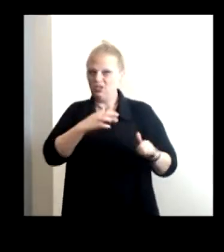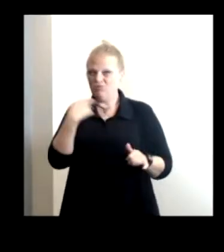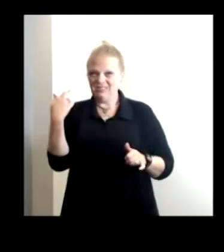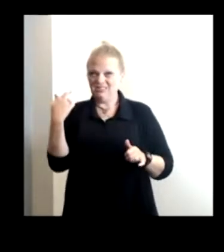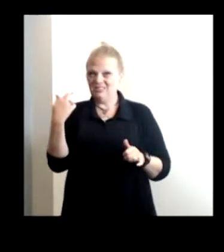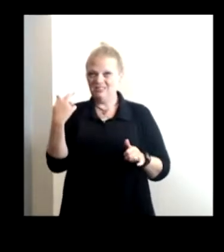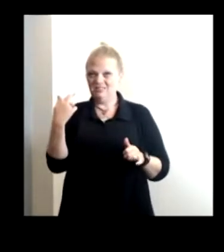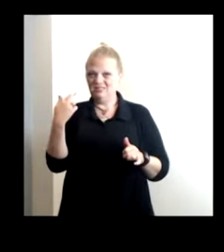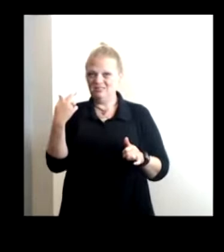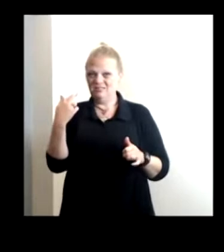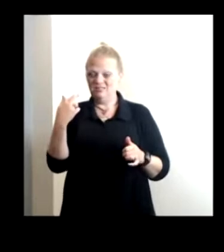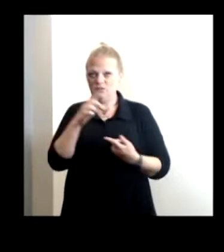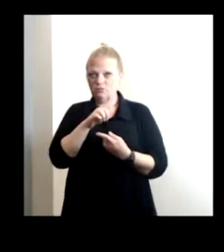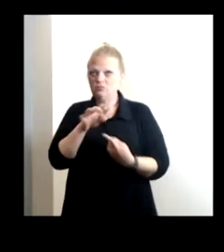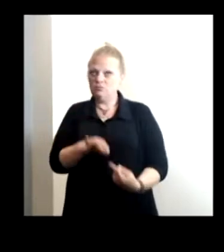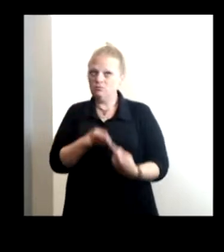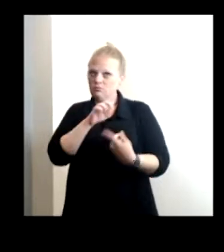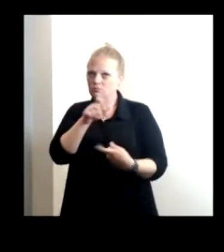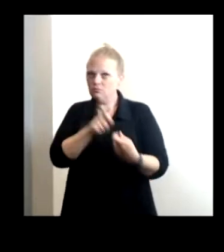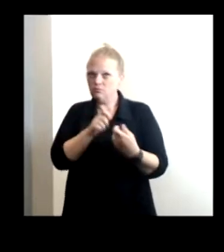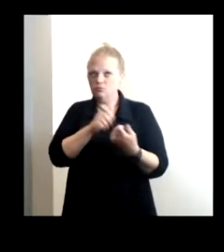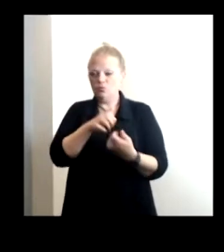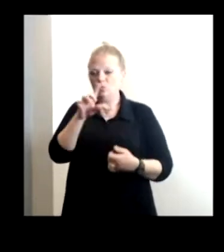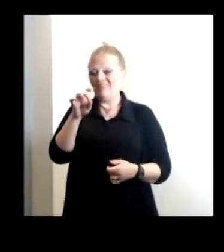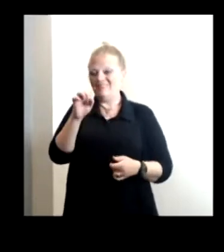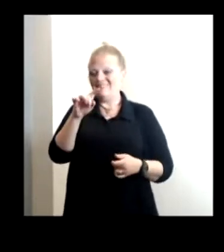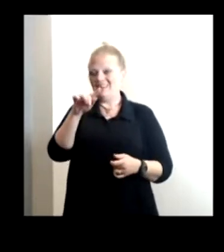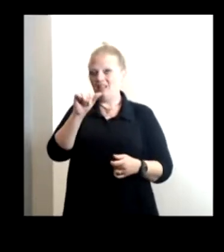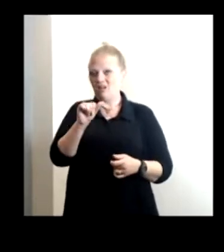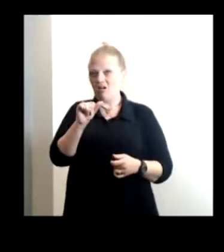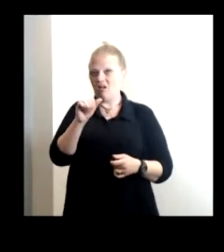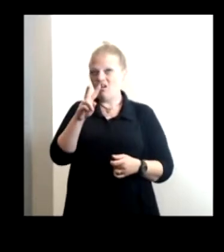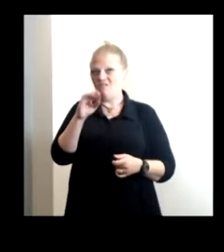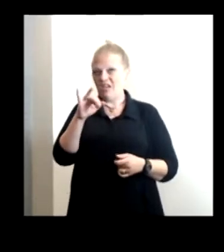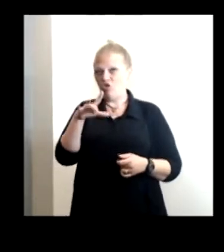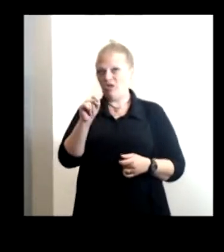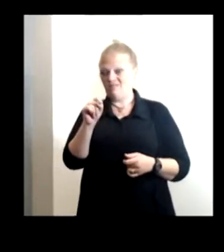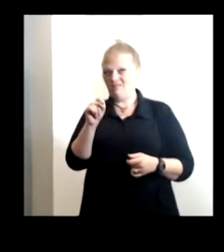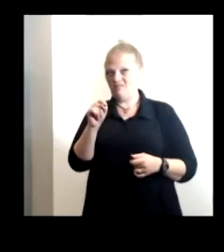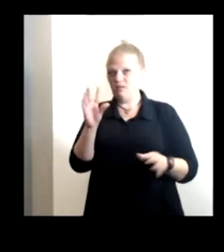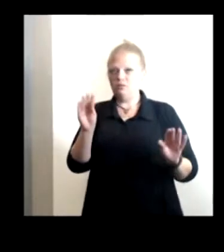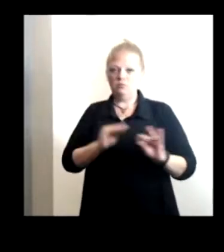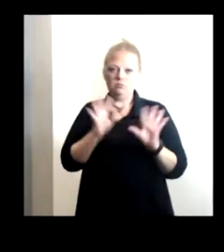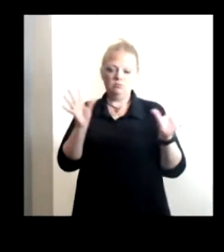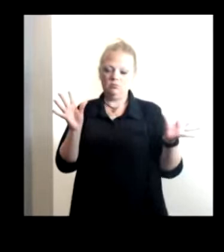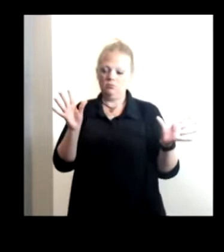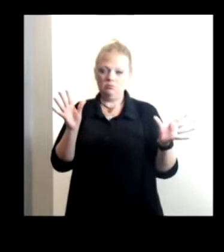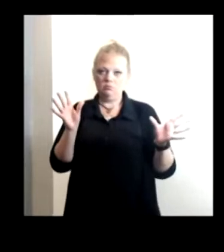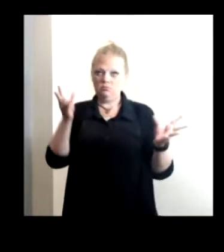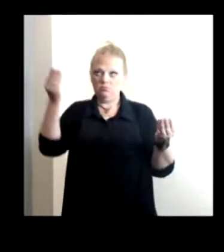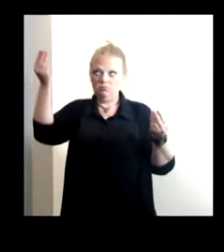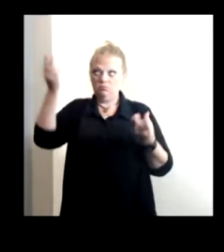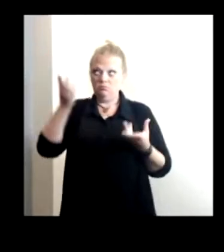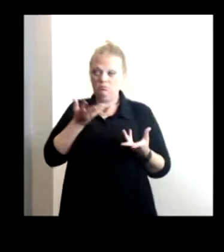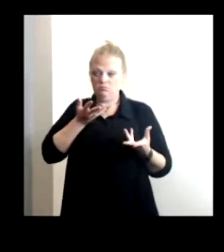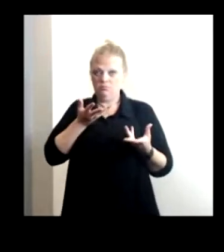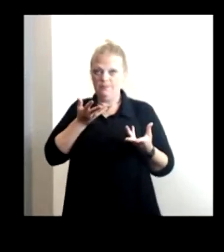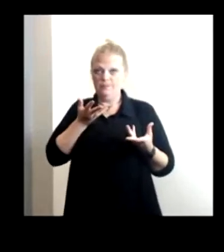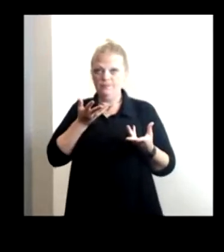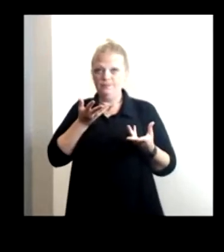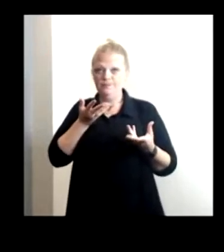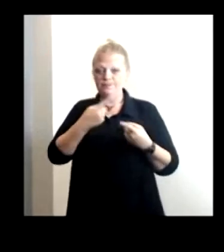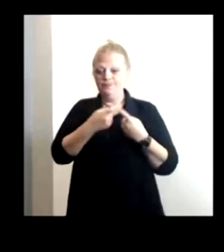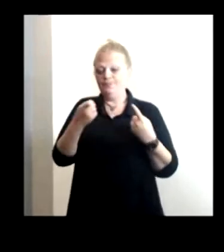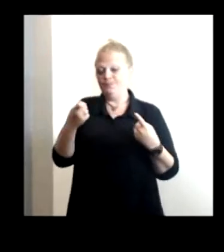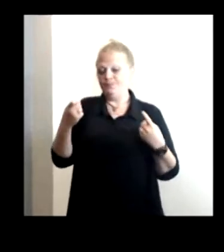risk, especially with the Delta variant. It is quite apparent the Delta variant, the information that was provided to me by